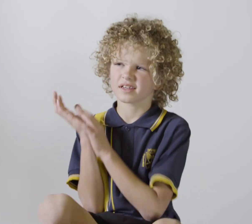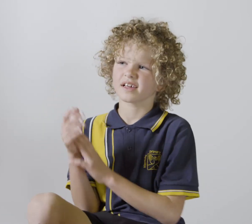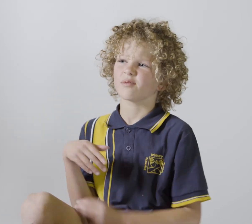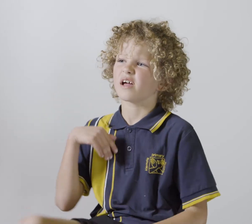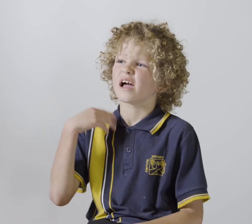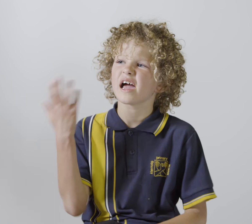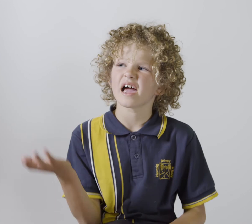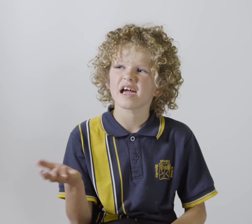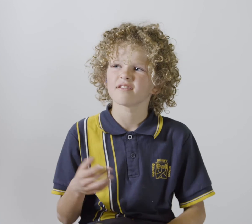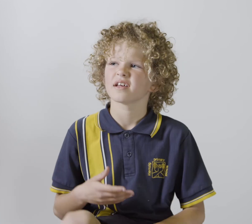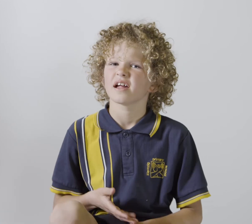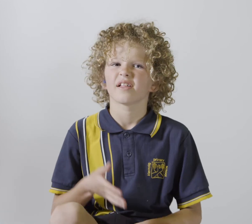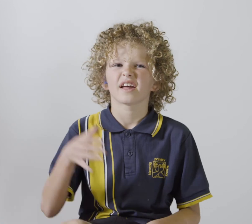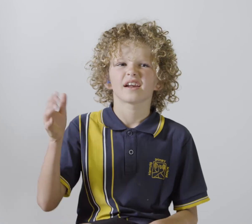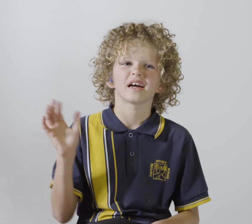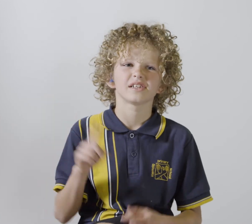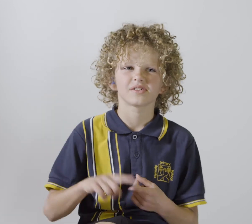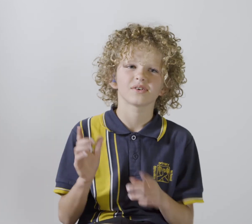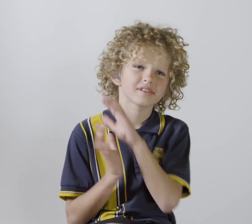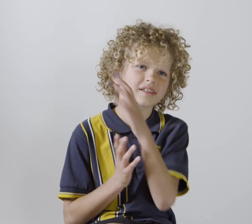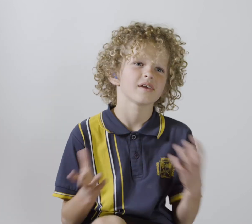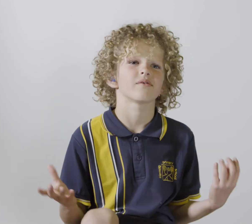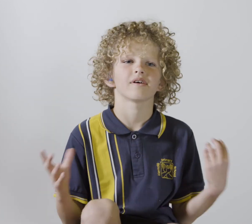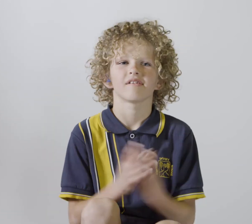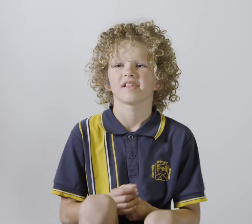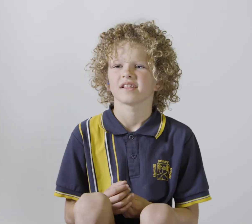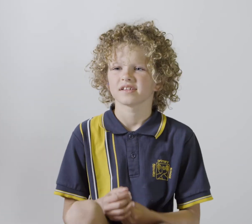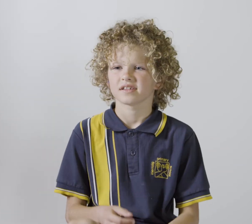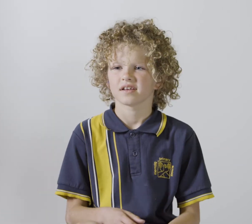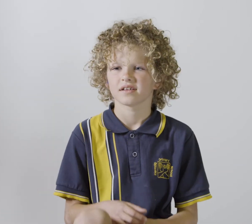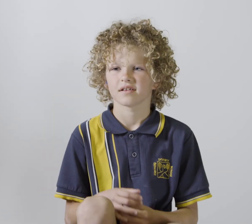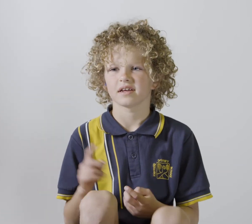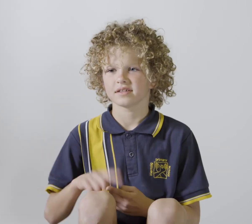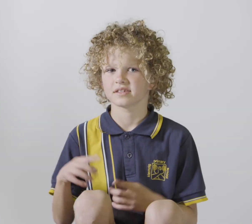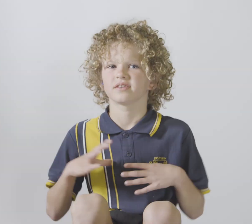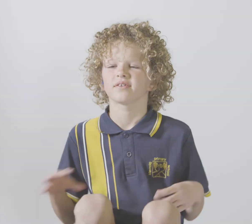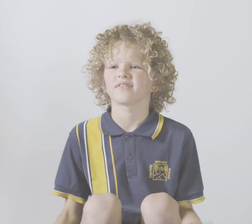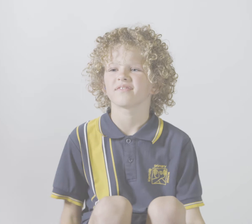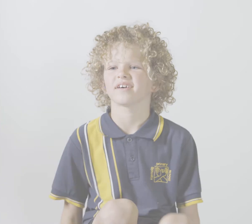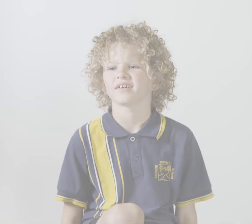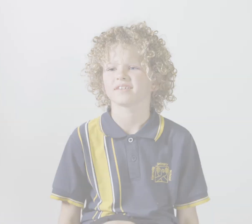and then I sleep with it every single night, and I still sleep with it now.